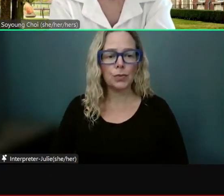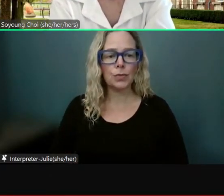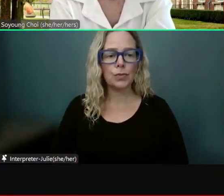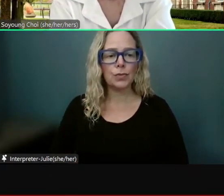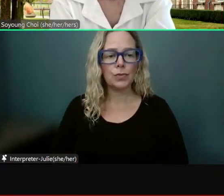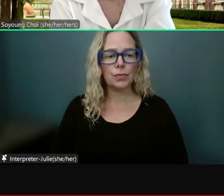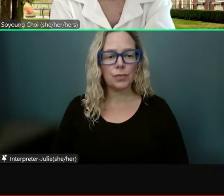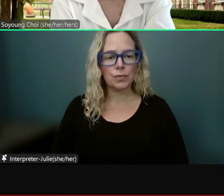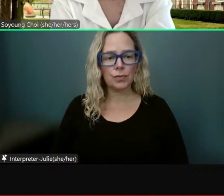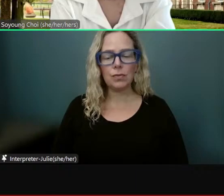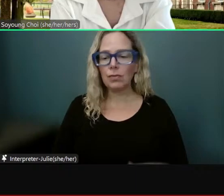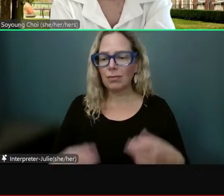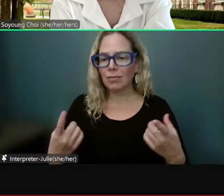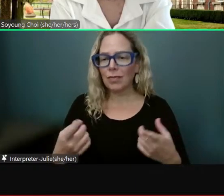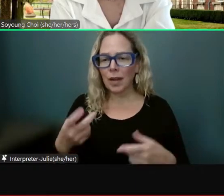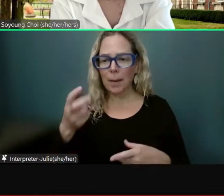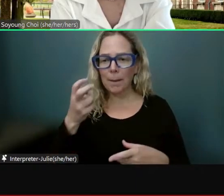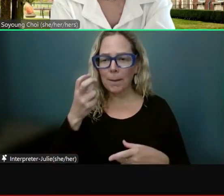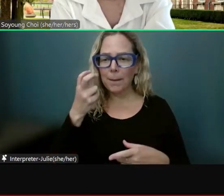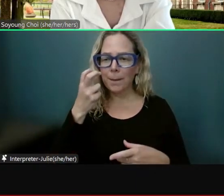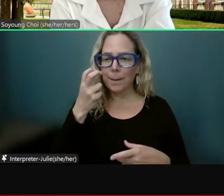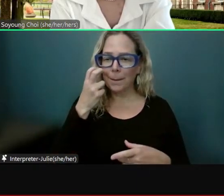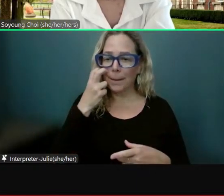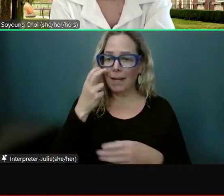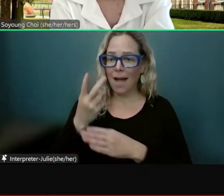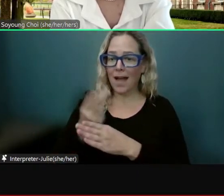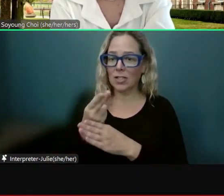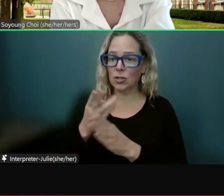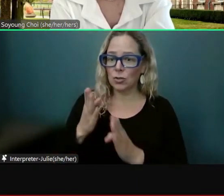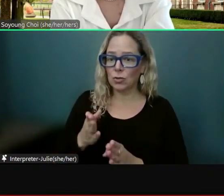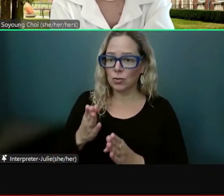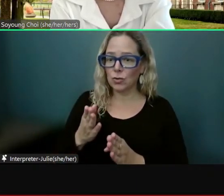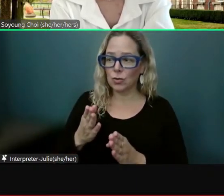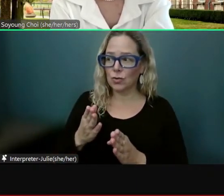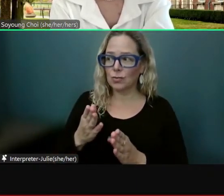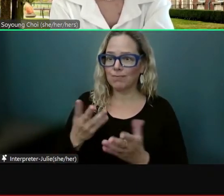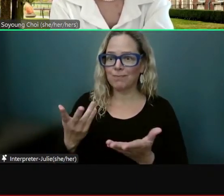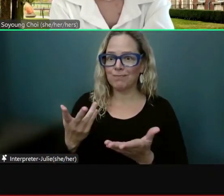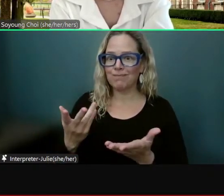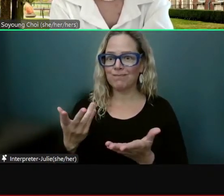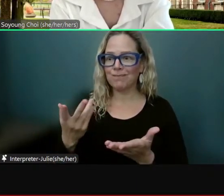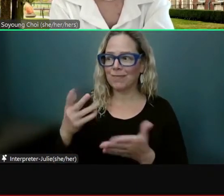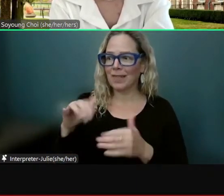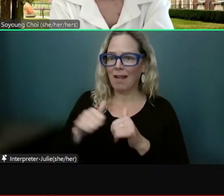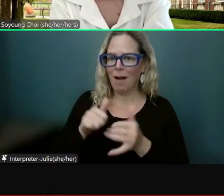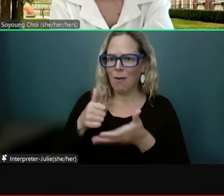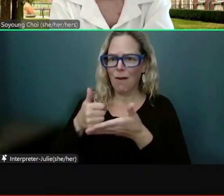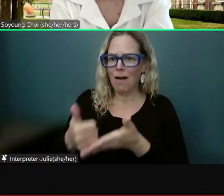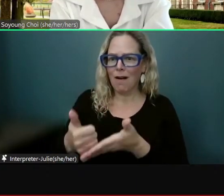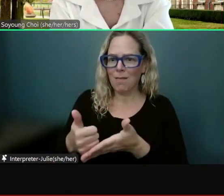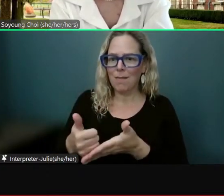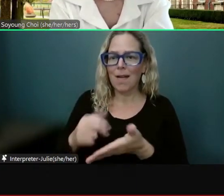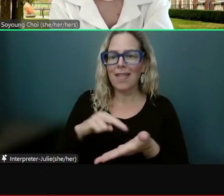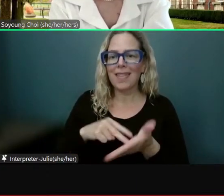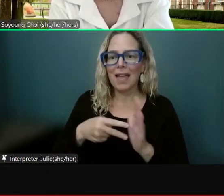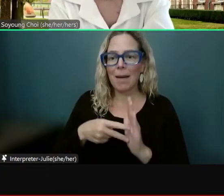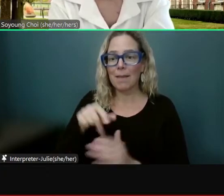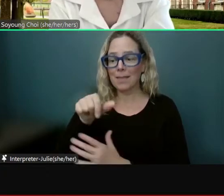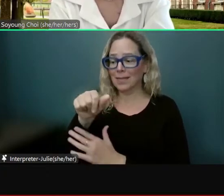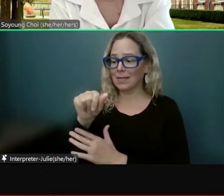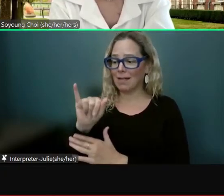For blind users, this means that AI can serve as a powerful conversational